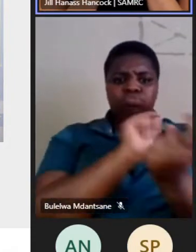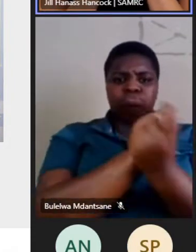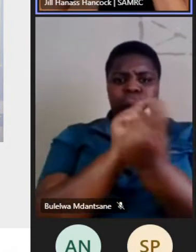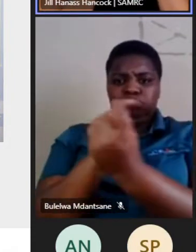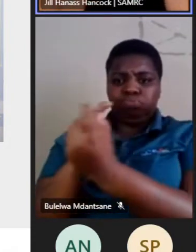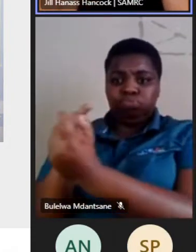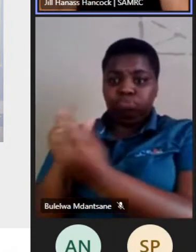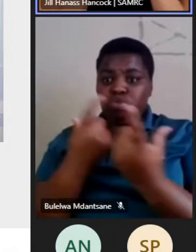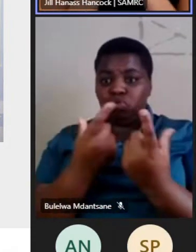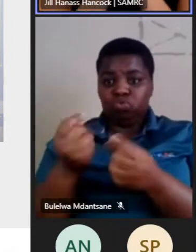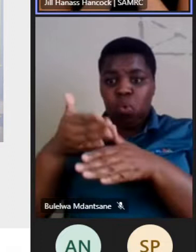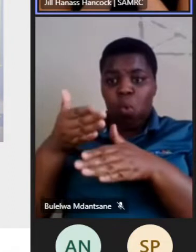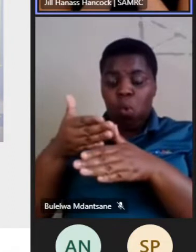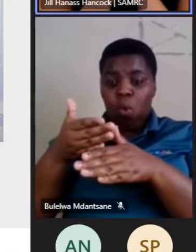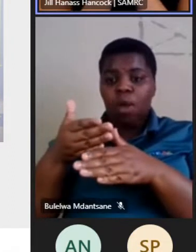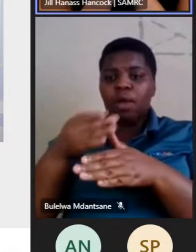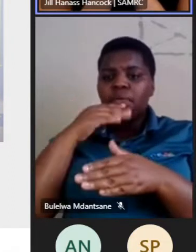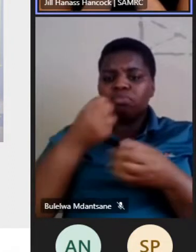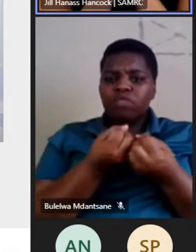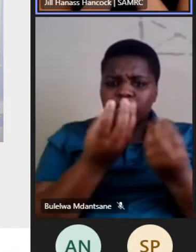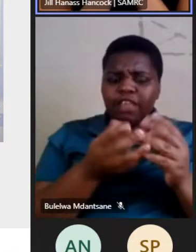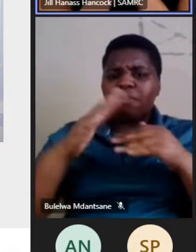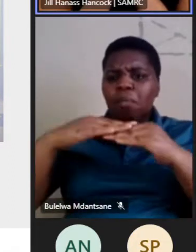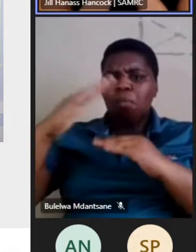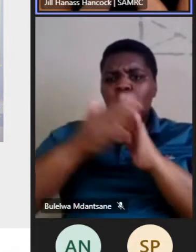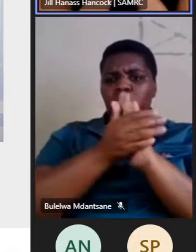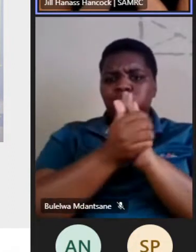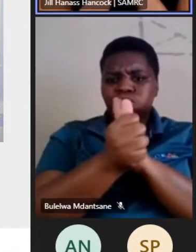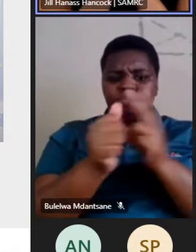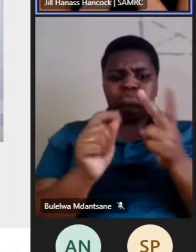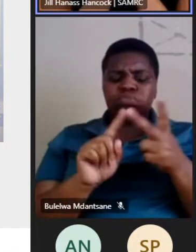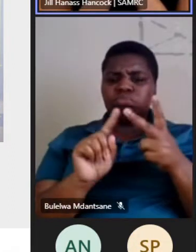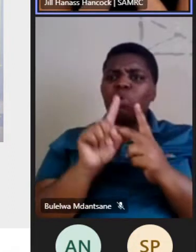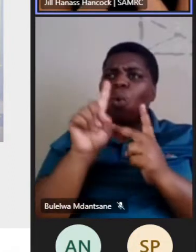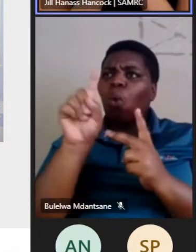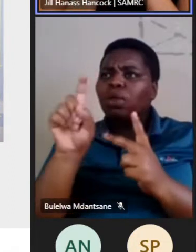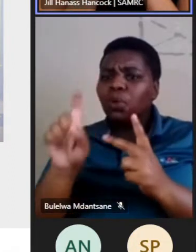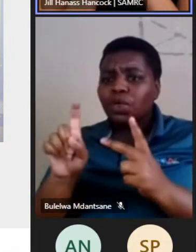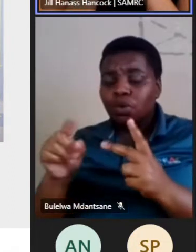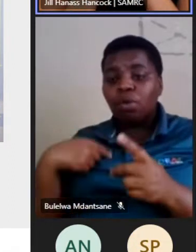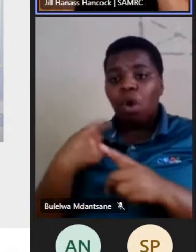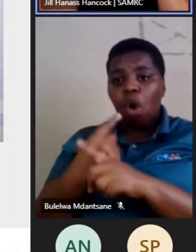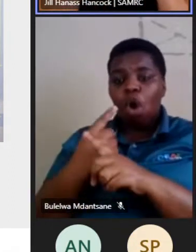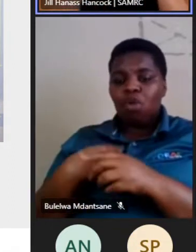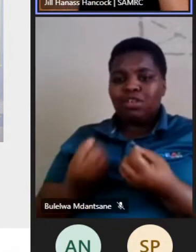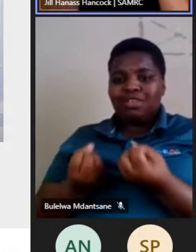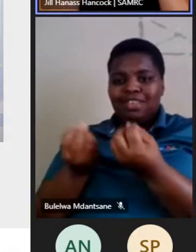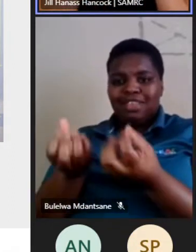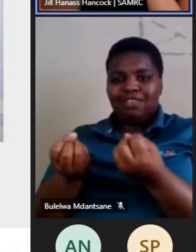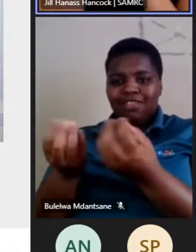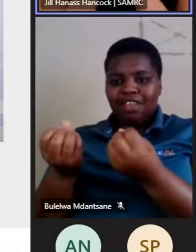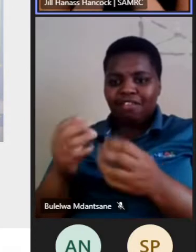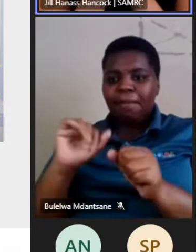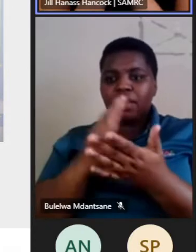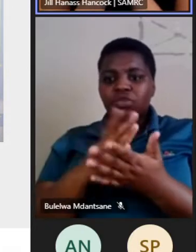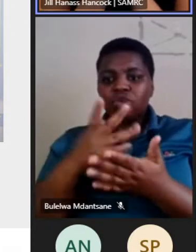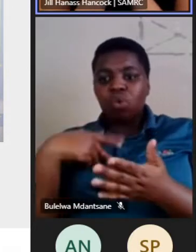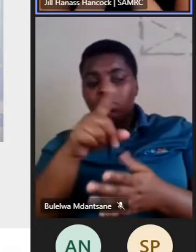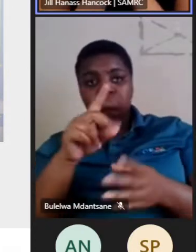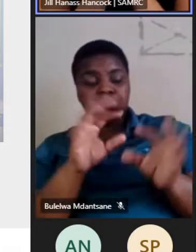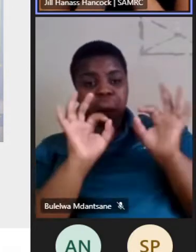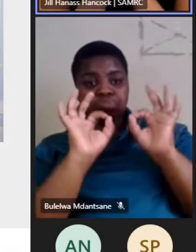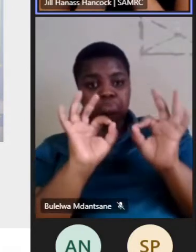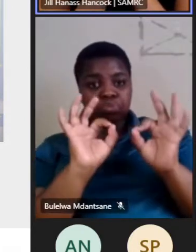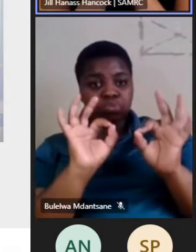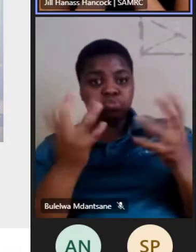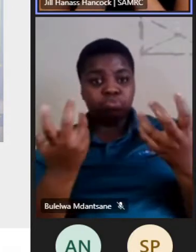We used validated skills, sets of questions, open-ended questions, and photo voice. So it was a mixture of quantitative and